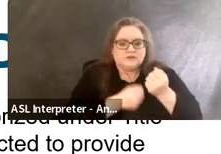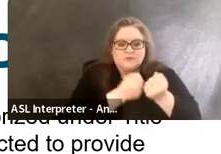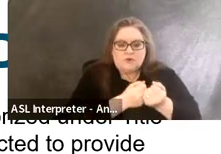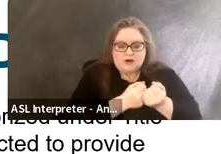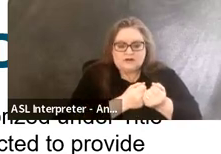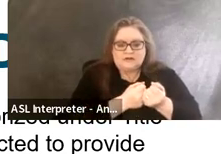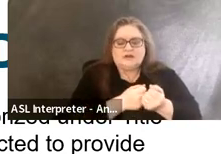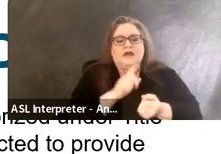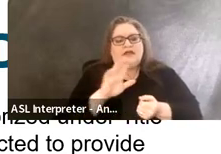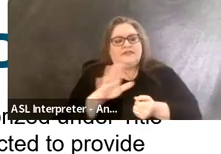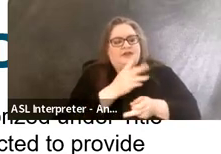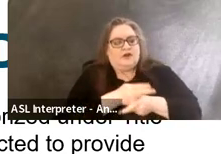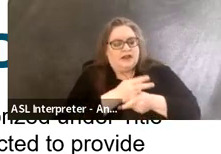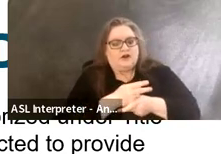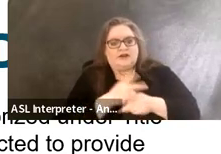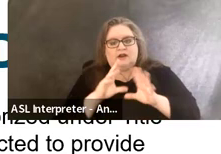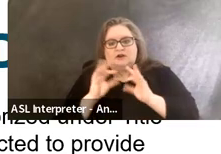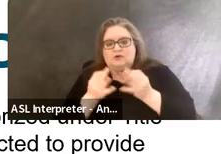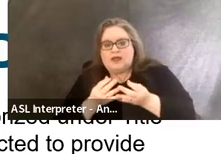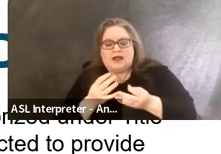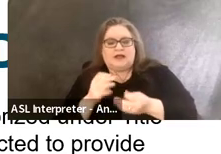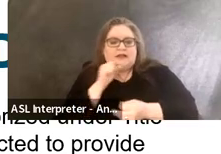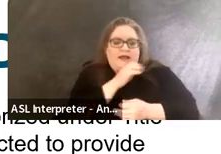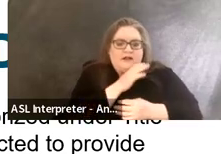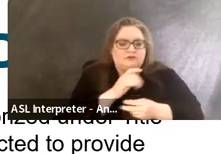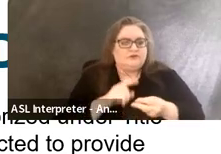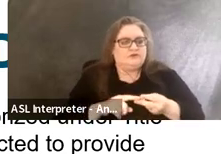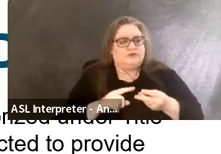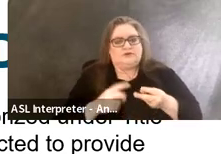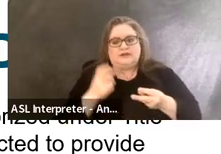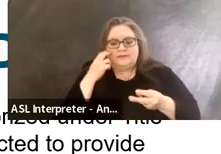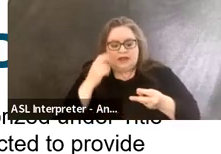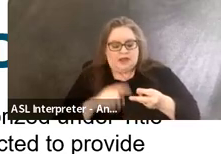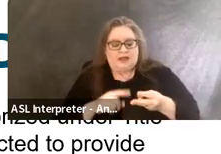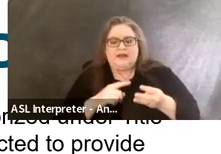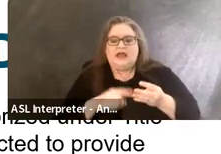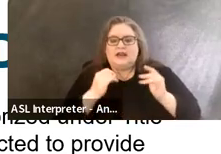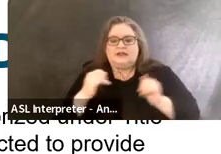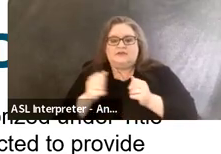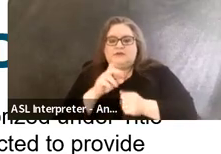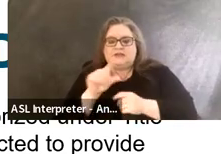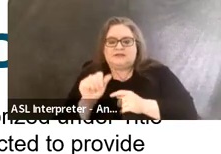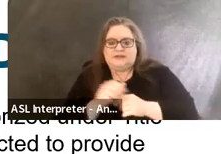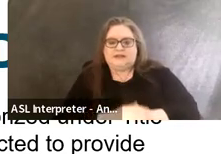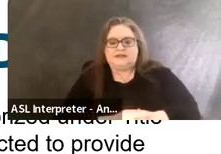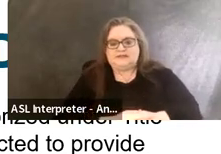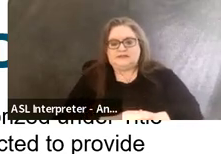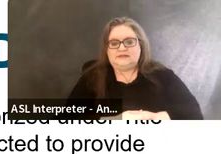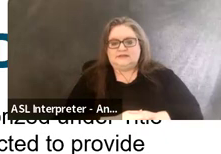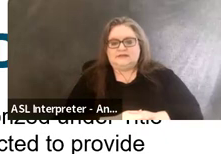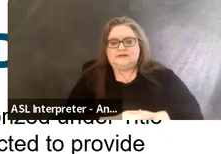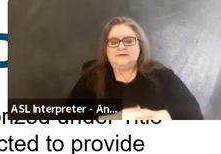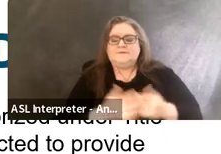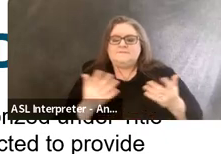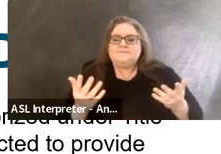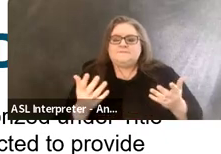their caretaker relatives, the elderly, the blind, and individuals with disabilities. So it was